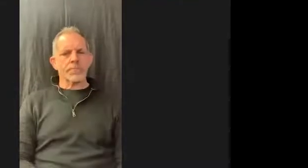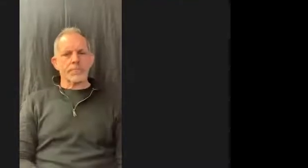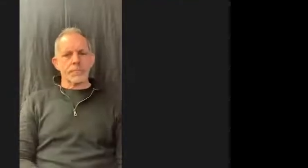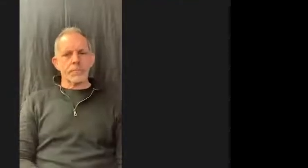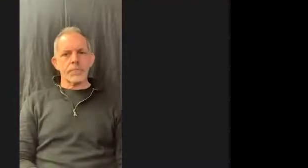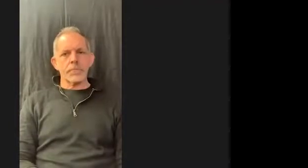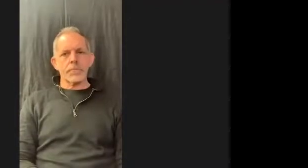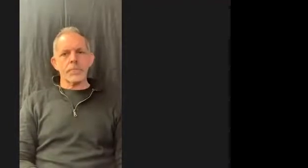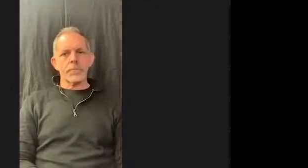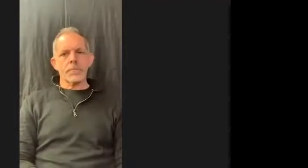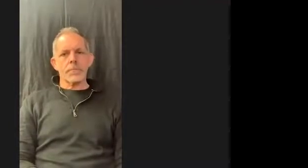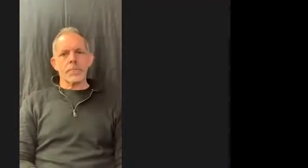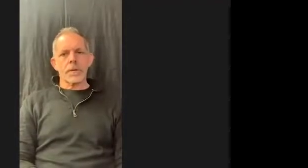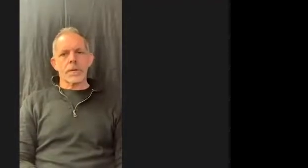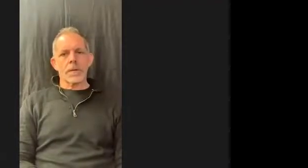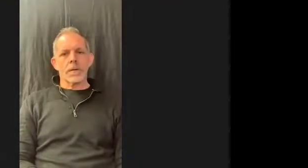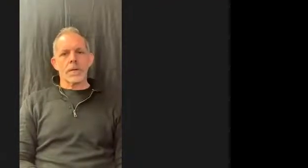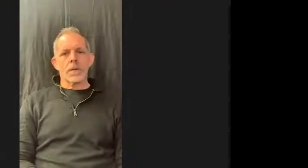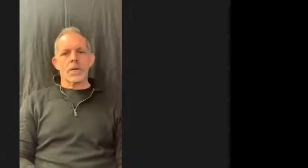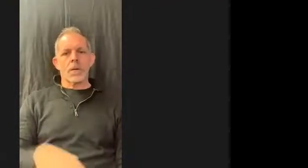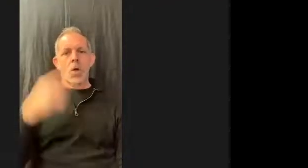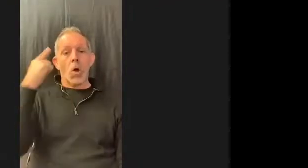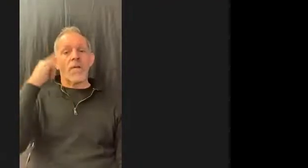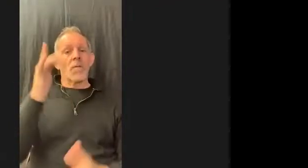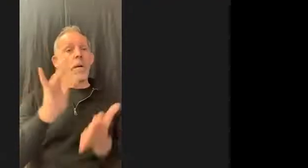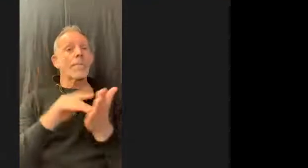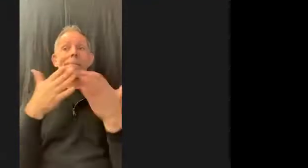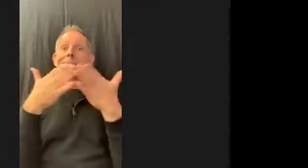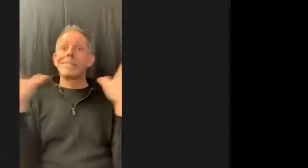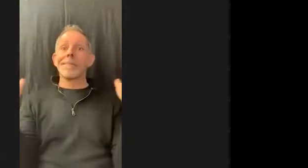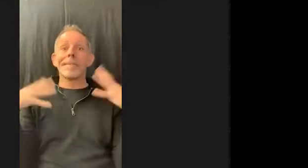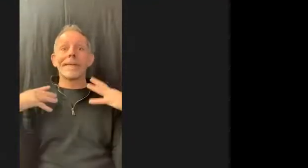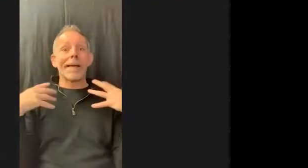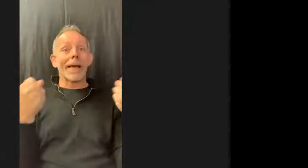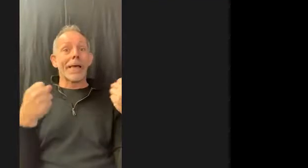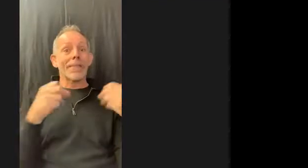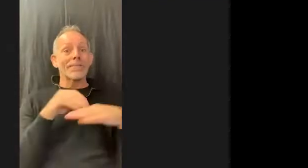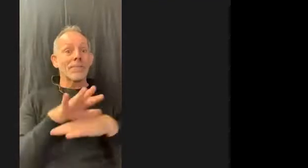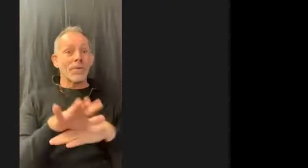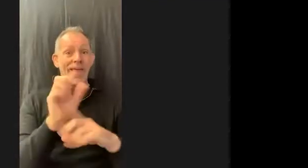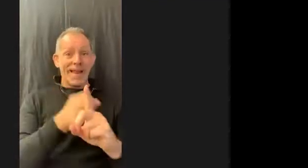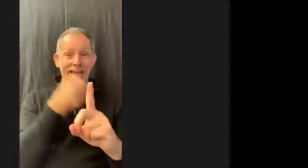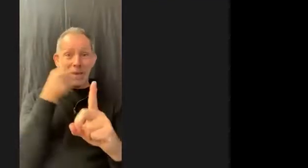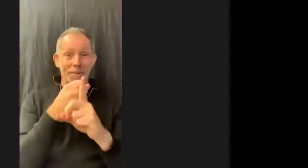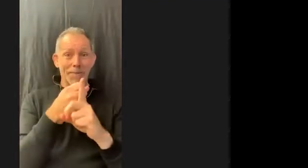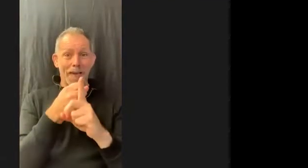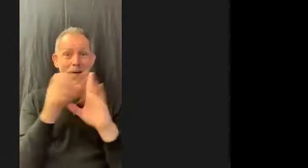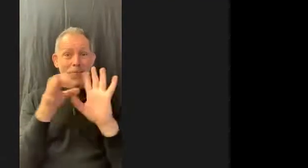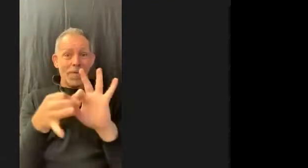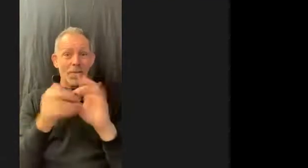impact, in general, it ought to help.